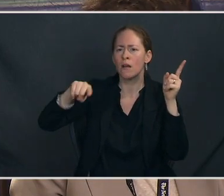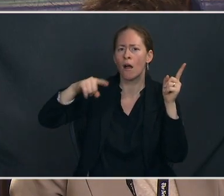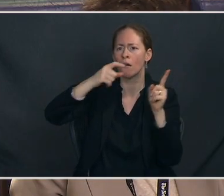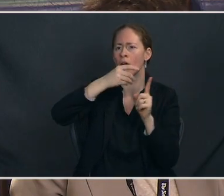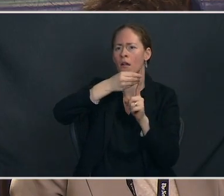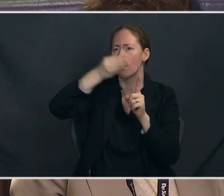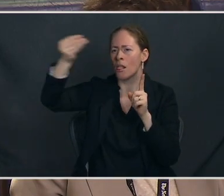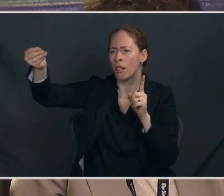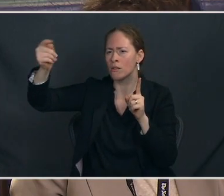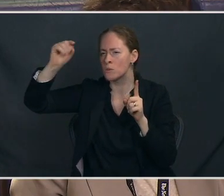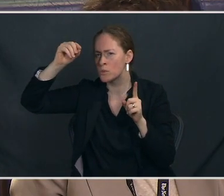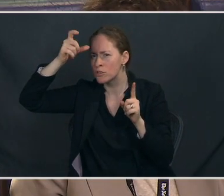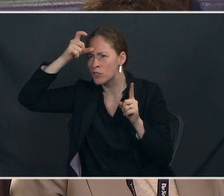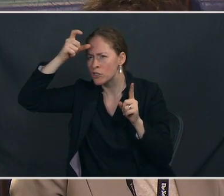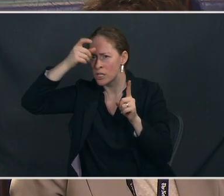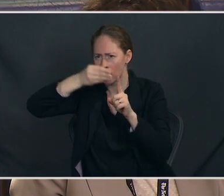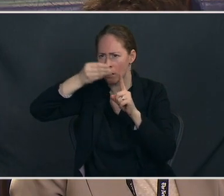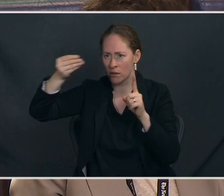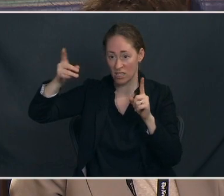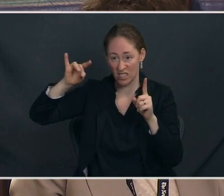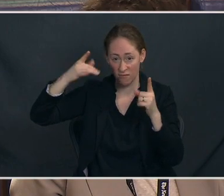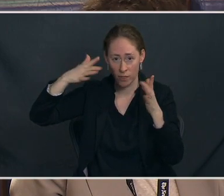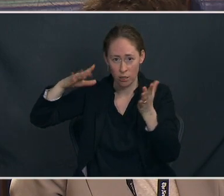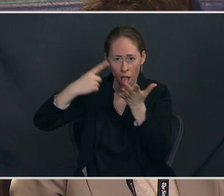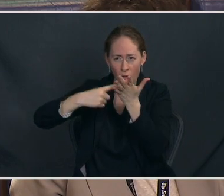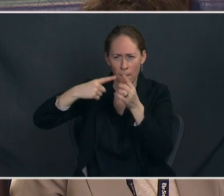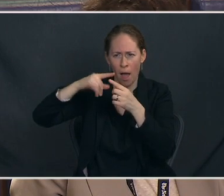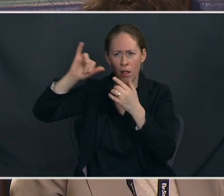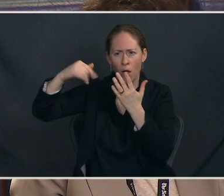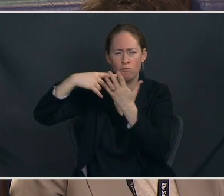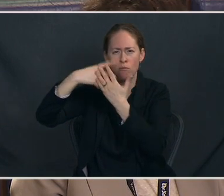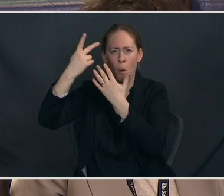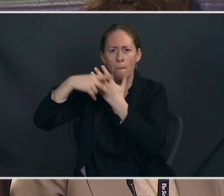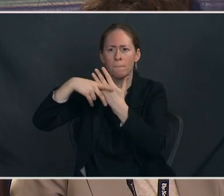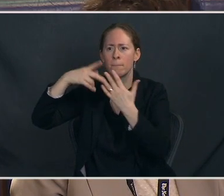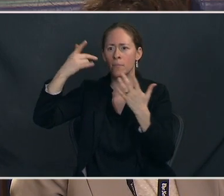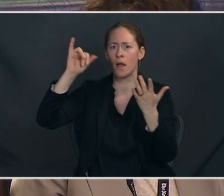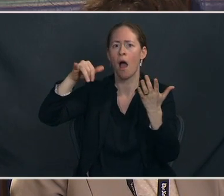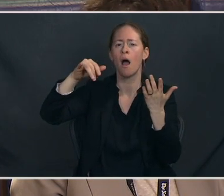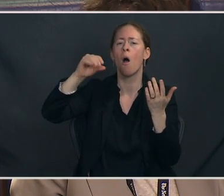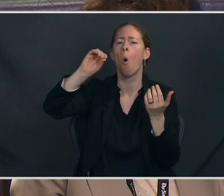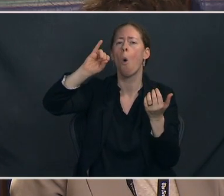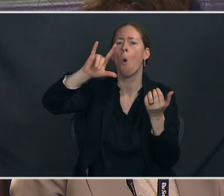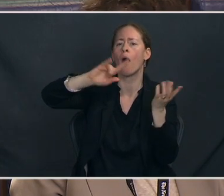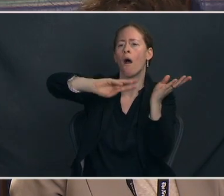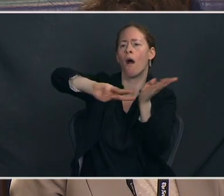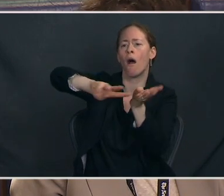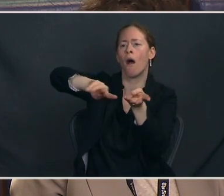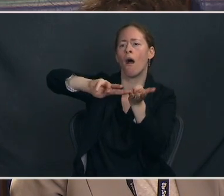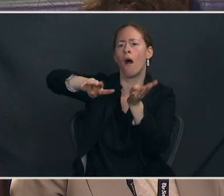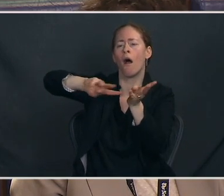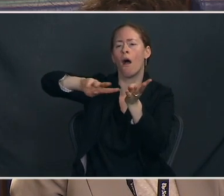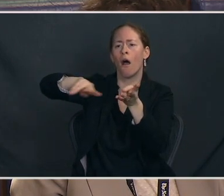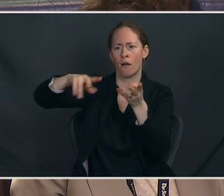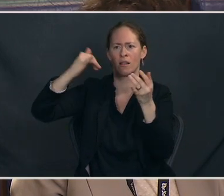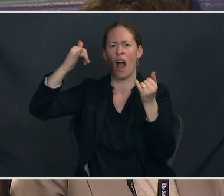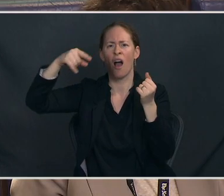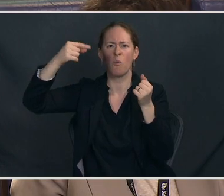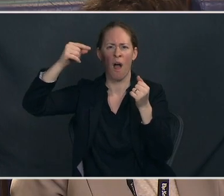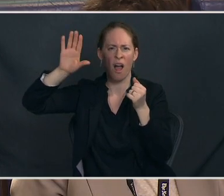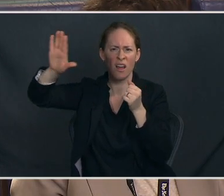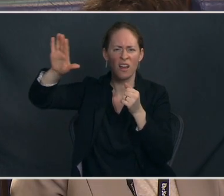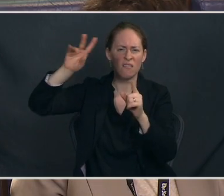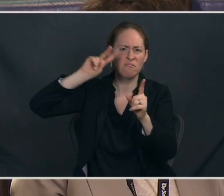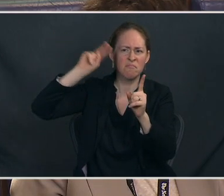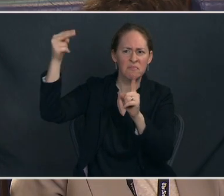this particular project, and what's President Biden's position on Nord Stream 2? Is